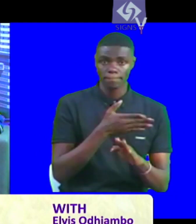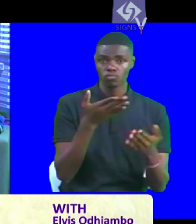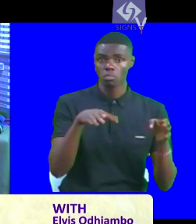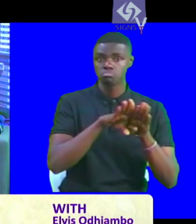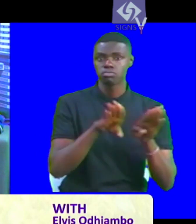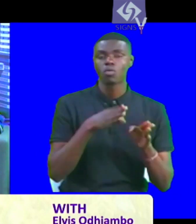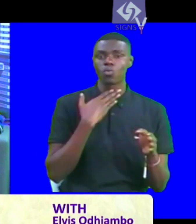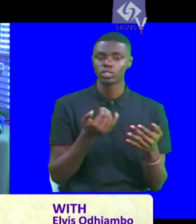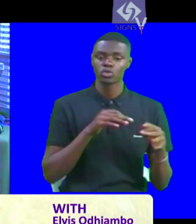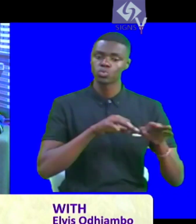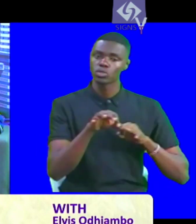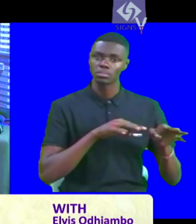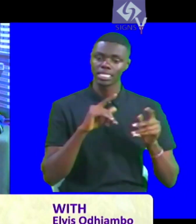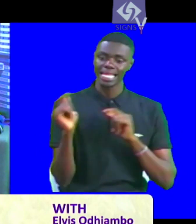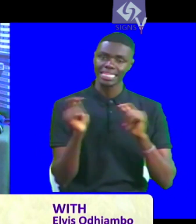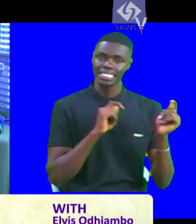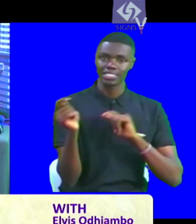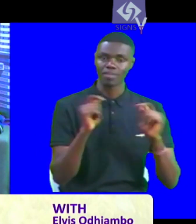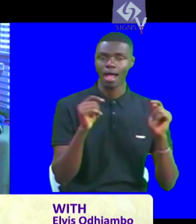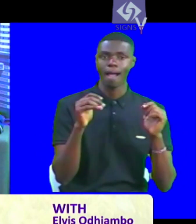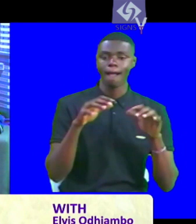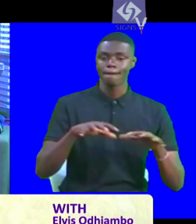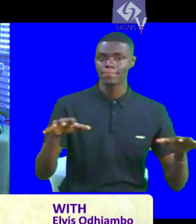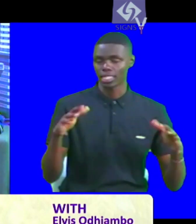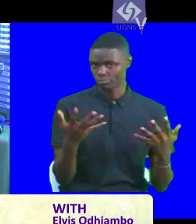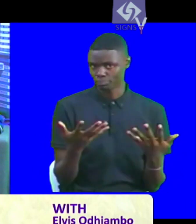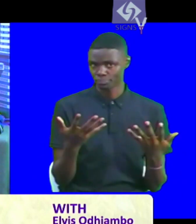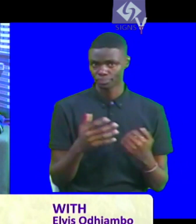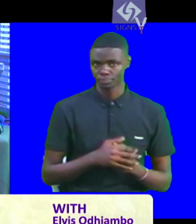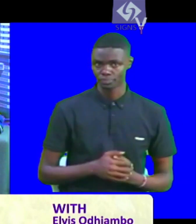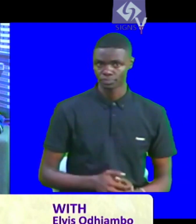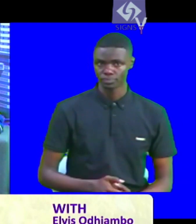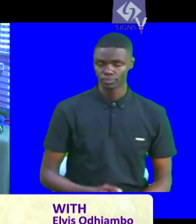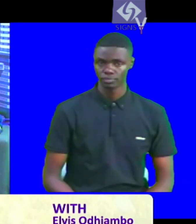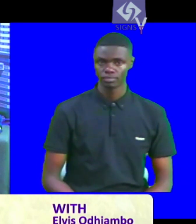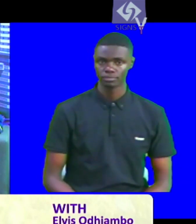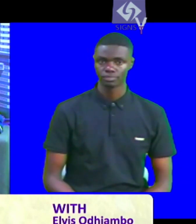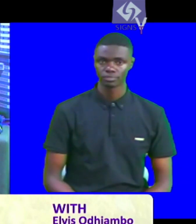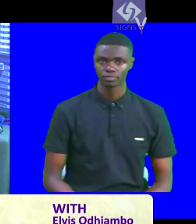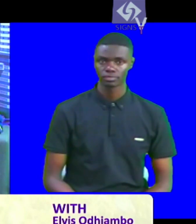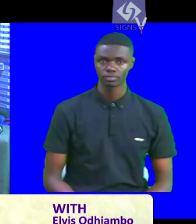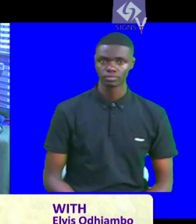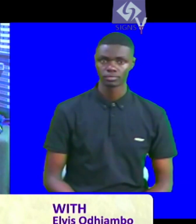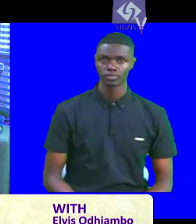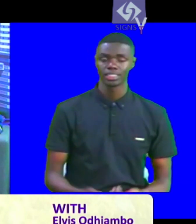nataka before tufunge, nataka tuchambue hii transfer business, transfer market venye kunaenda. Of course,